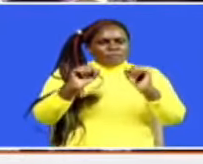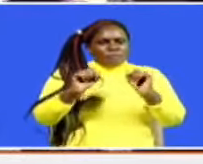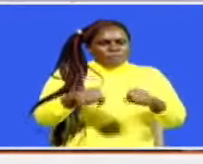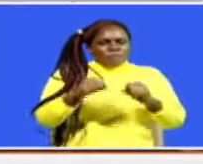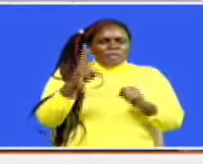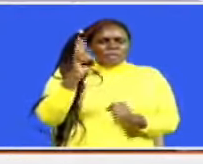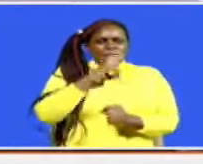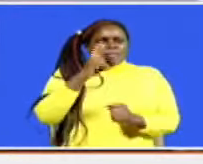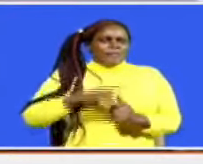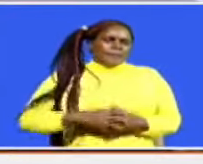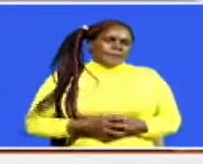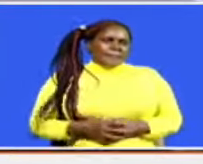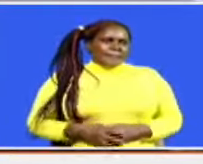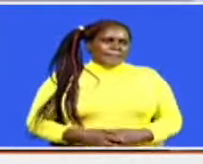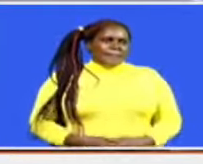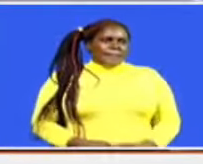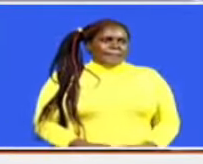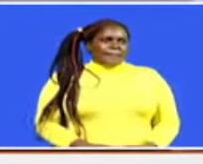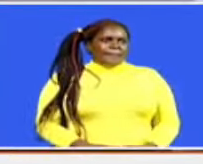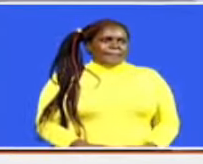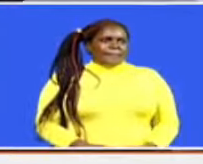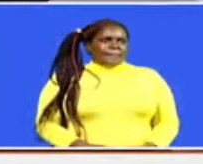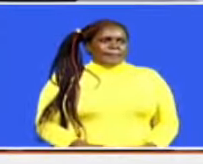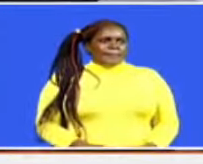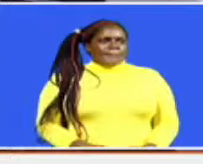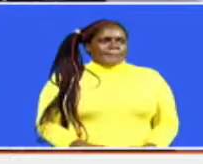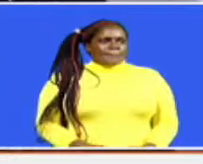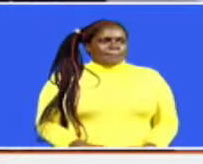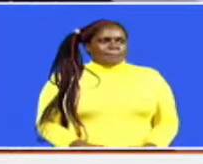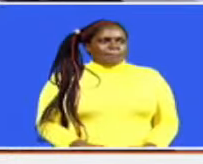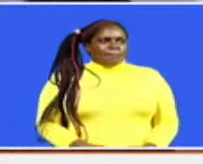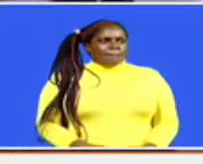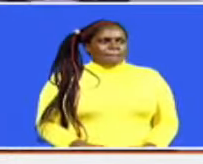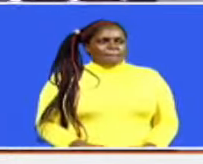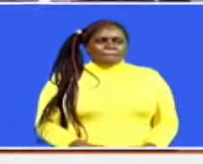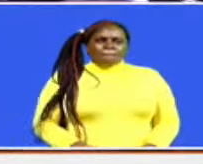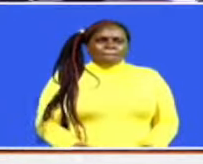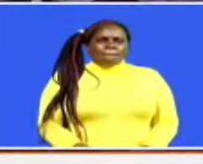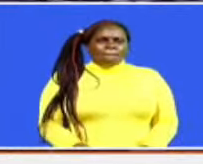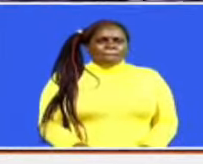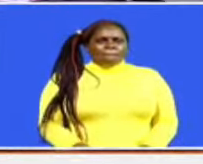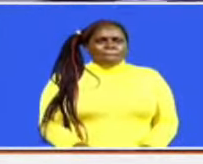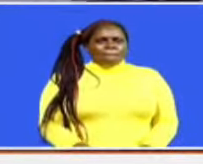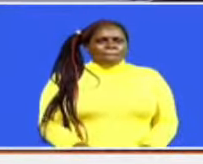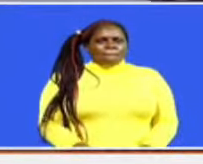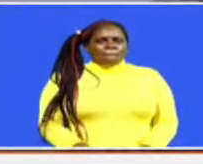risk. Elvis Kosgei, KTN News, Uasin Gishu County.